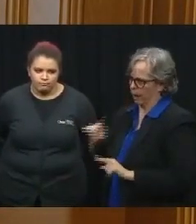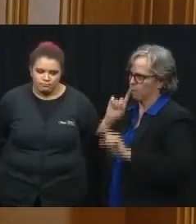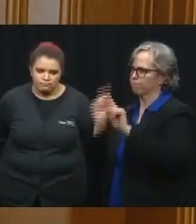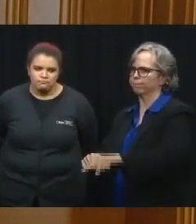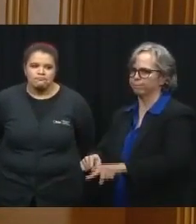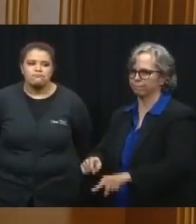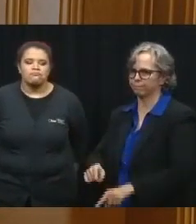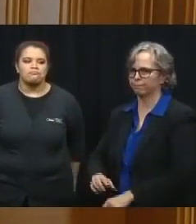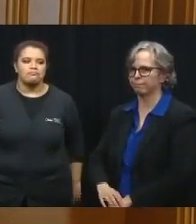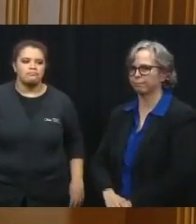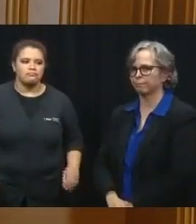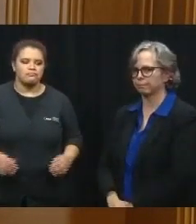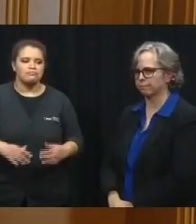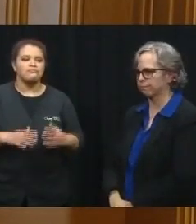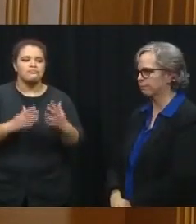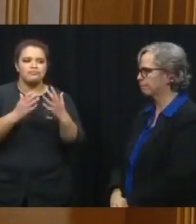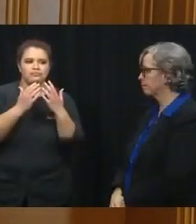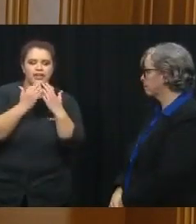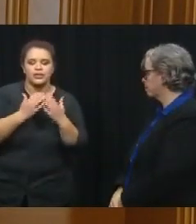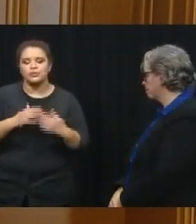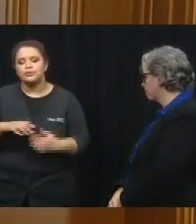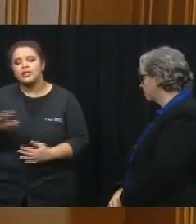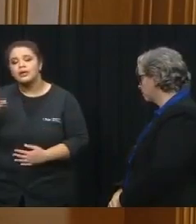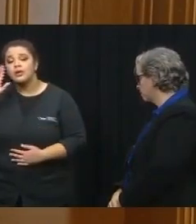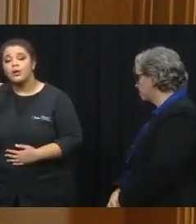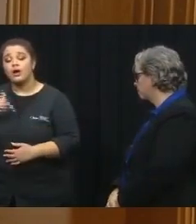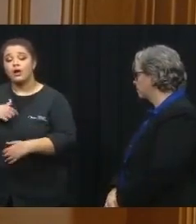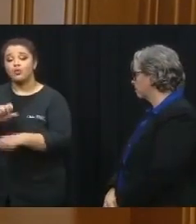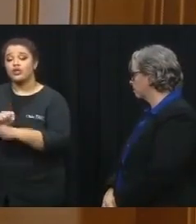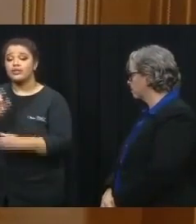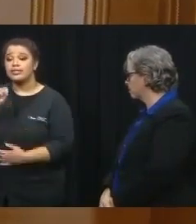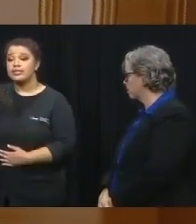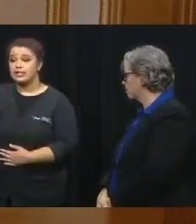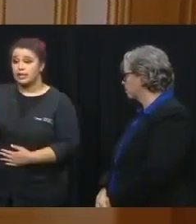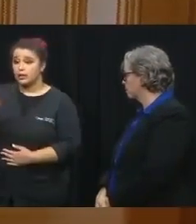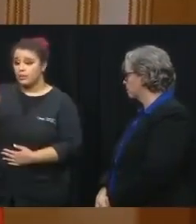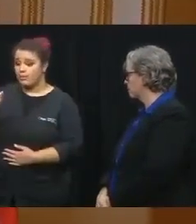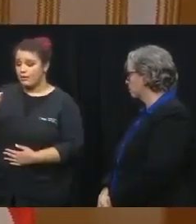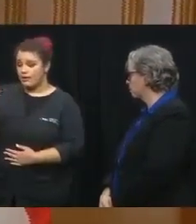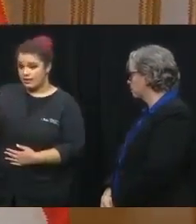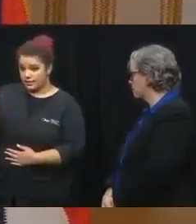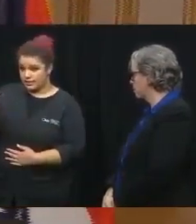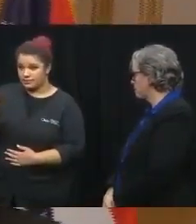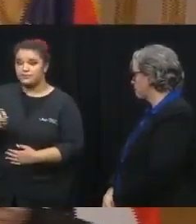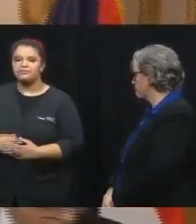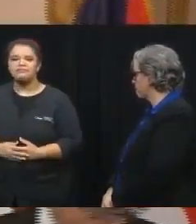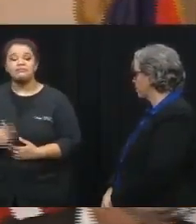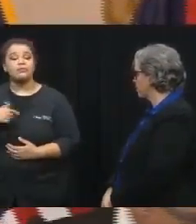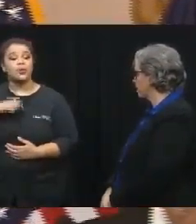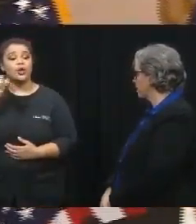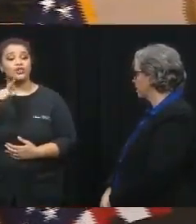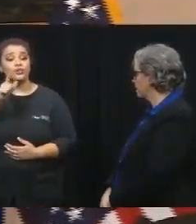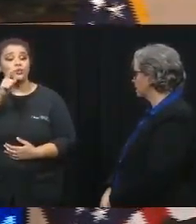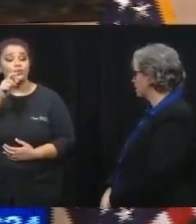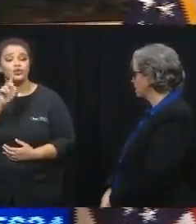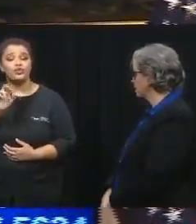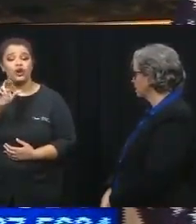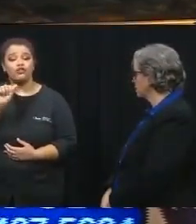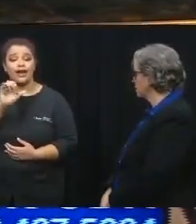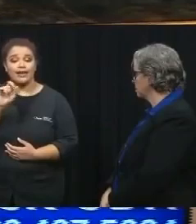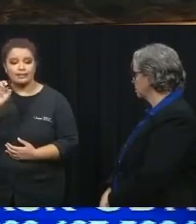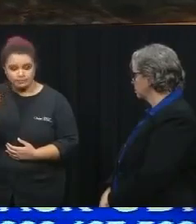Jim Province with the Toledo Blade. I think this question is for Dr. Acton. A bill was just introduced, I believe today, that